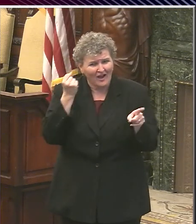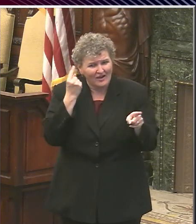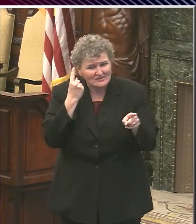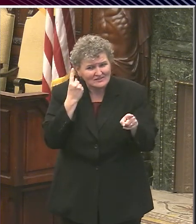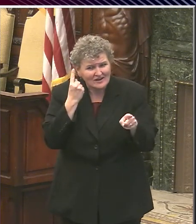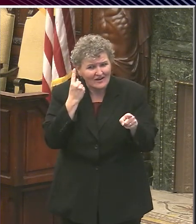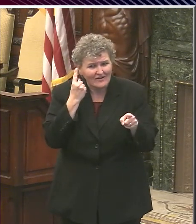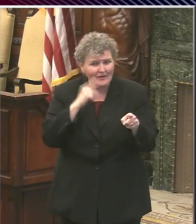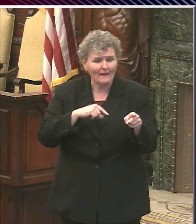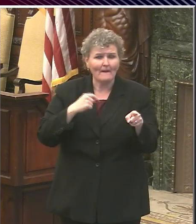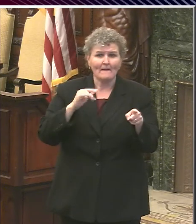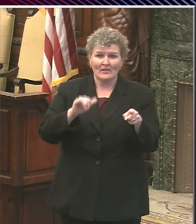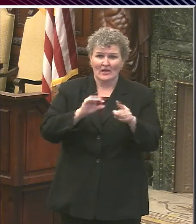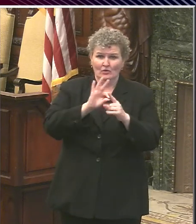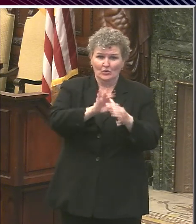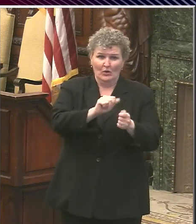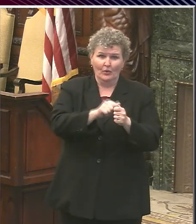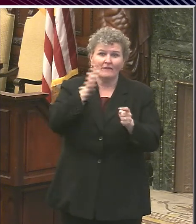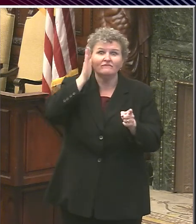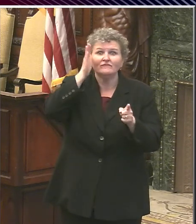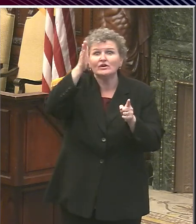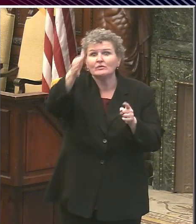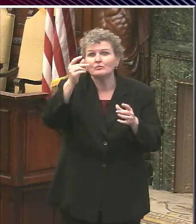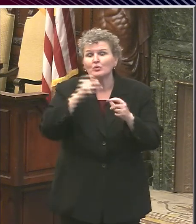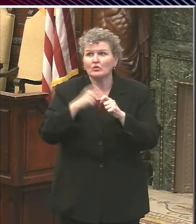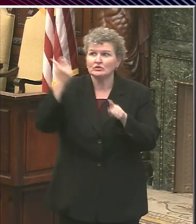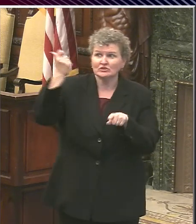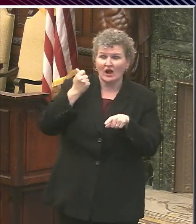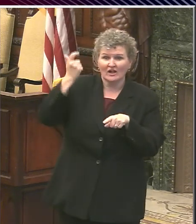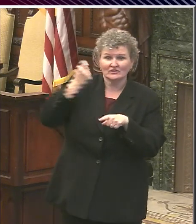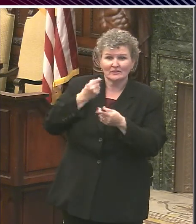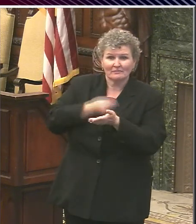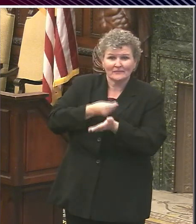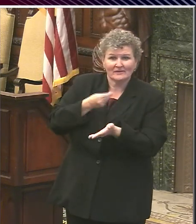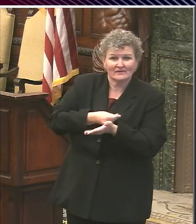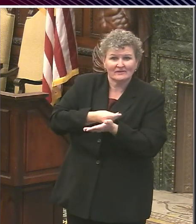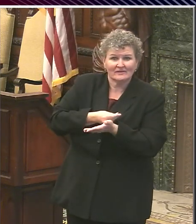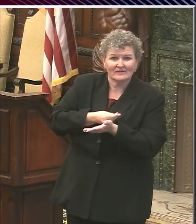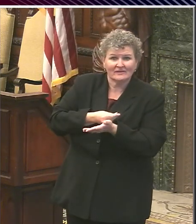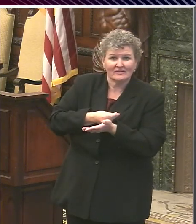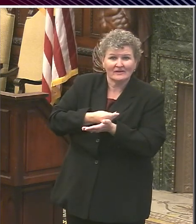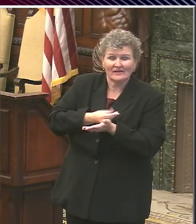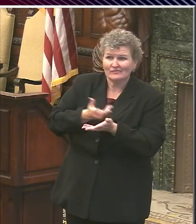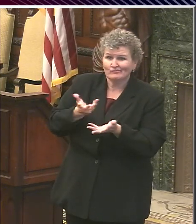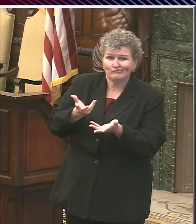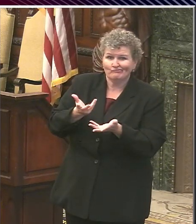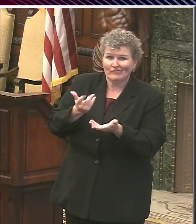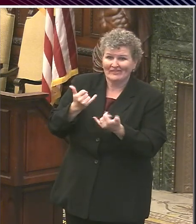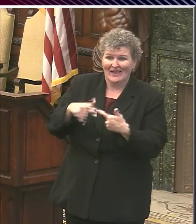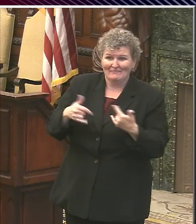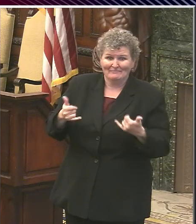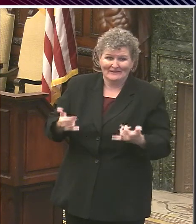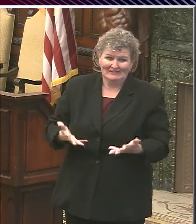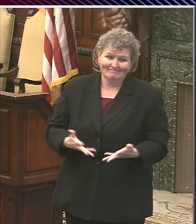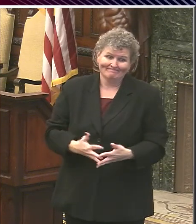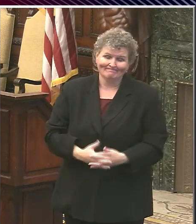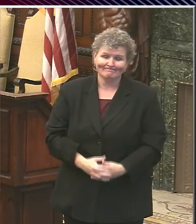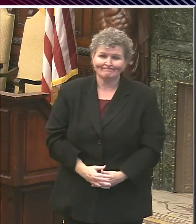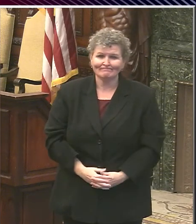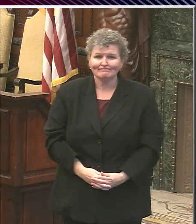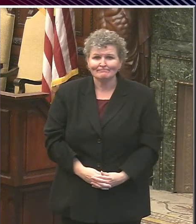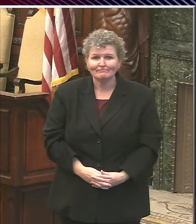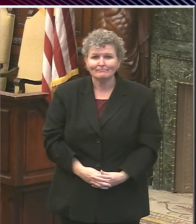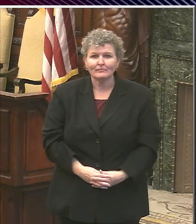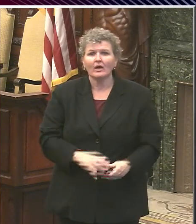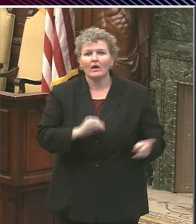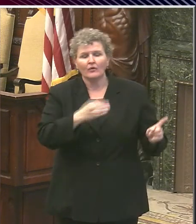future. But we don't want to stoke an epidemic with football games. All right, thank you very much. And